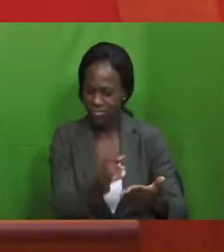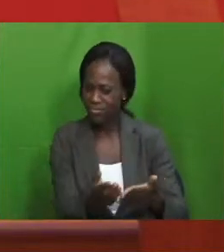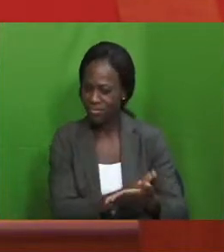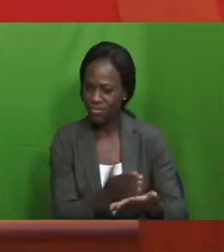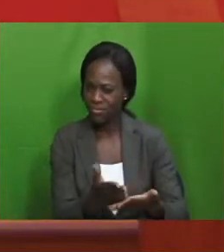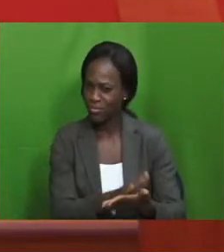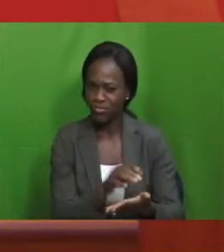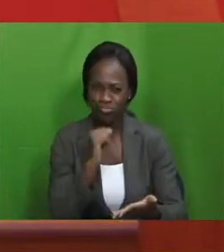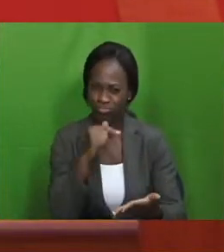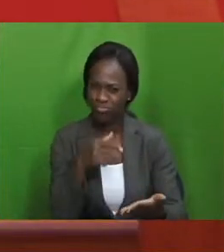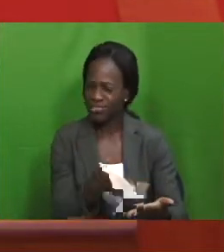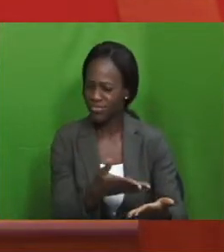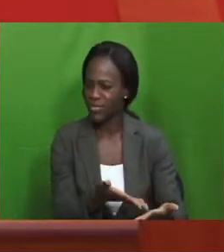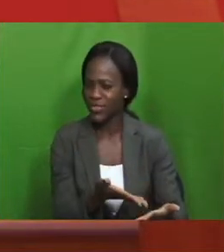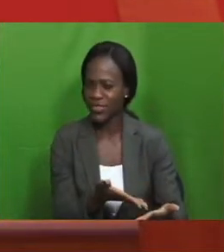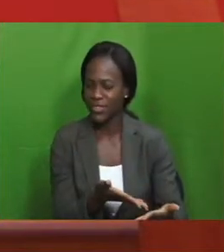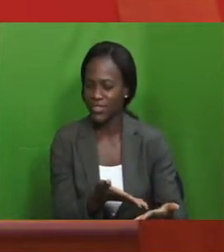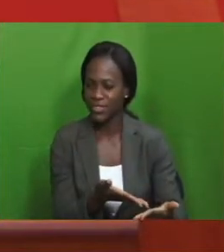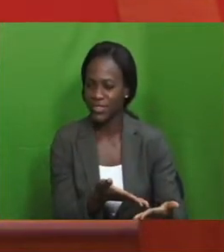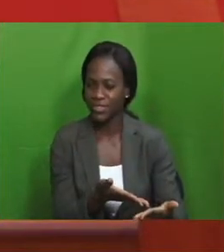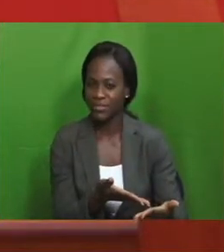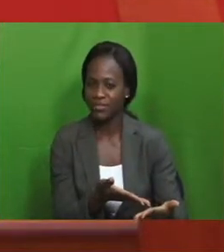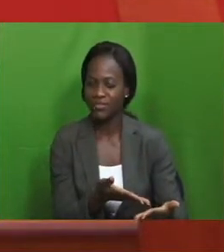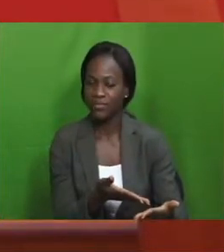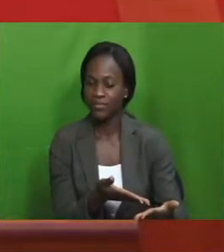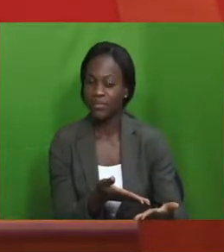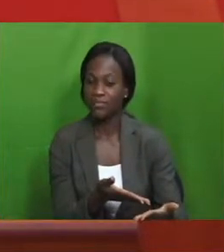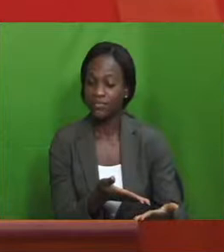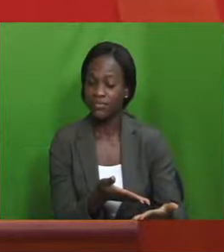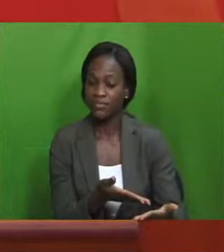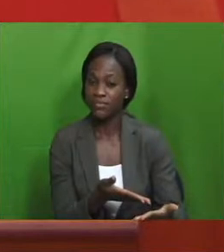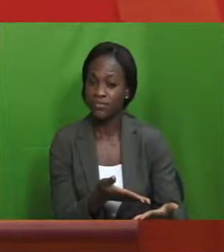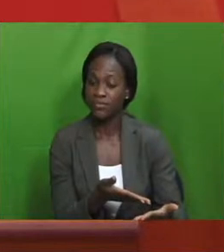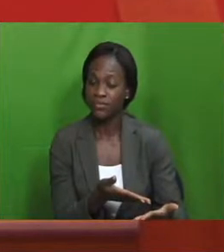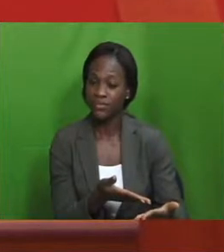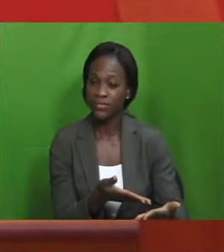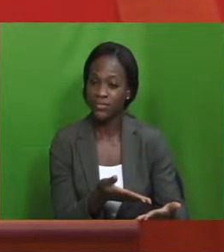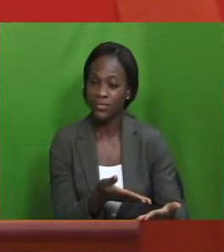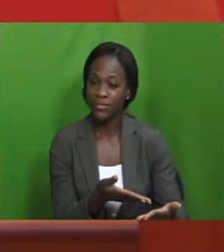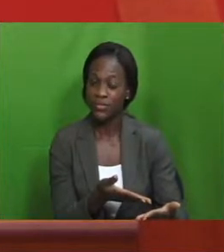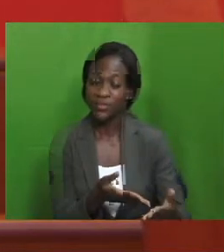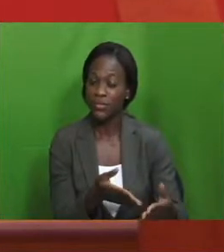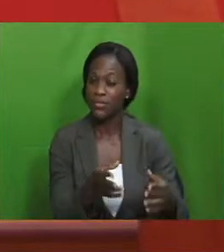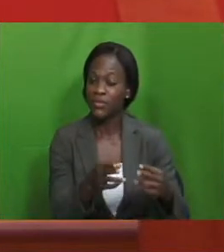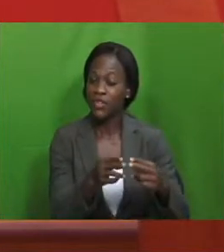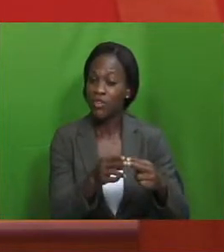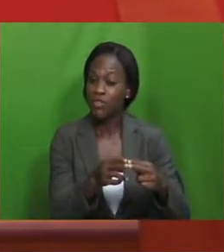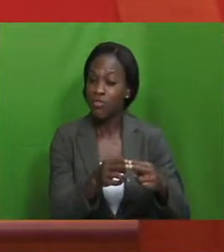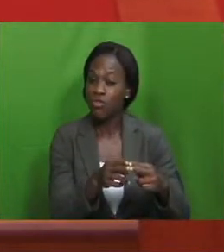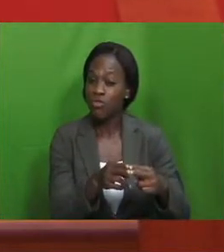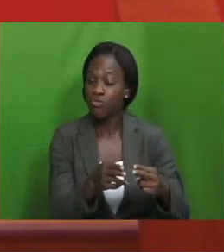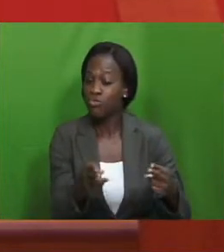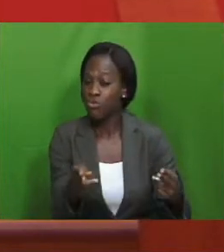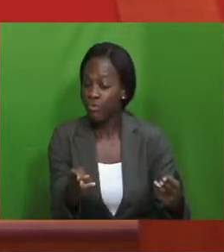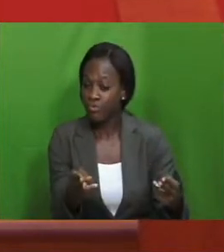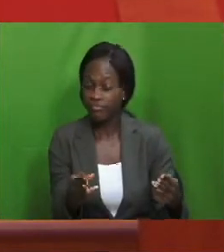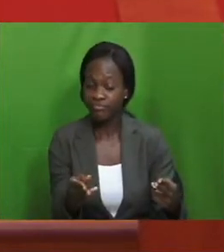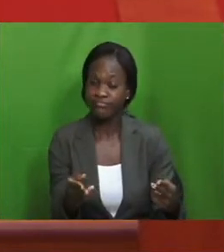on the standing order paper, sorry. And so